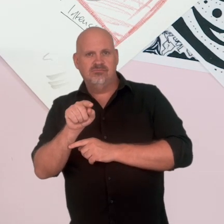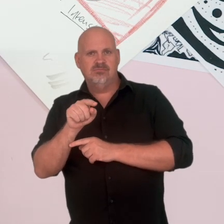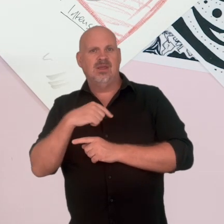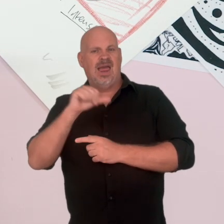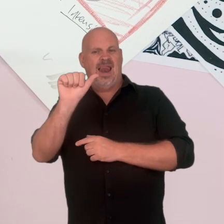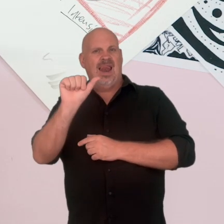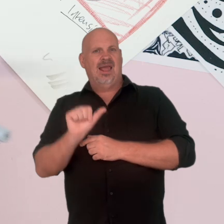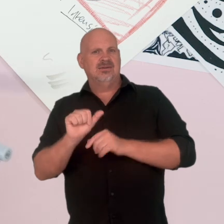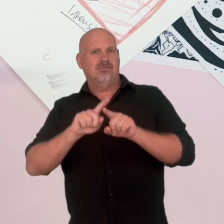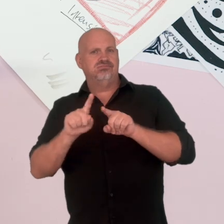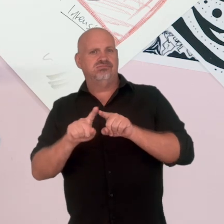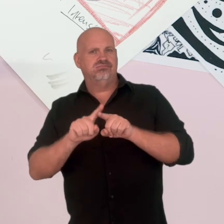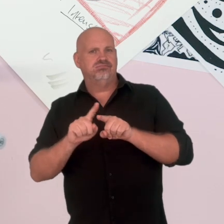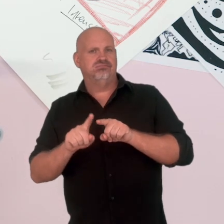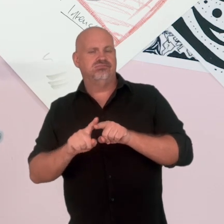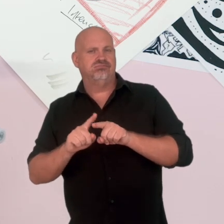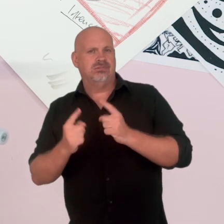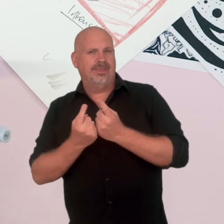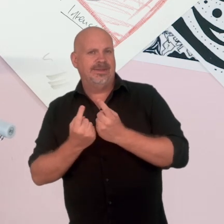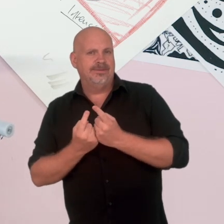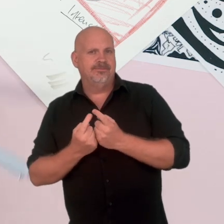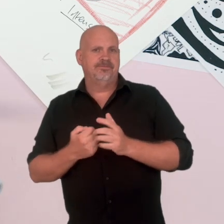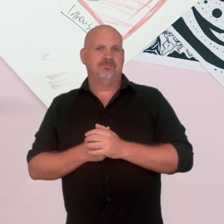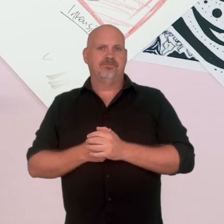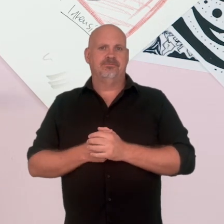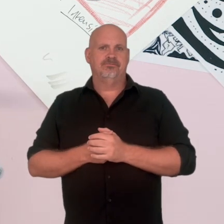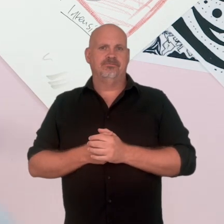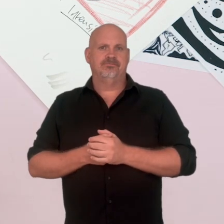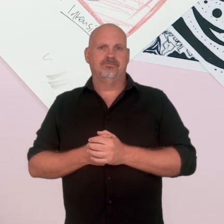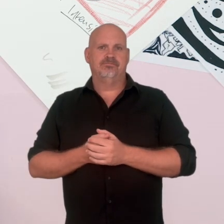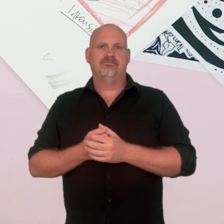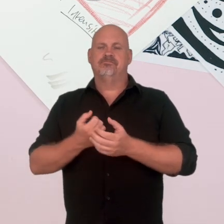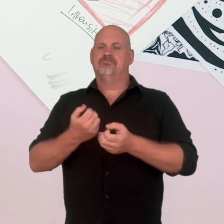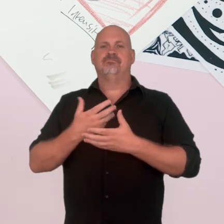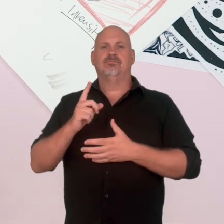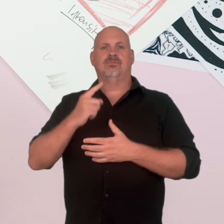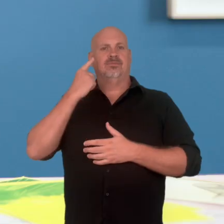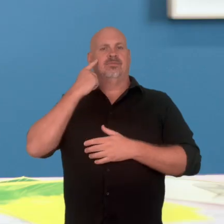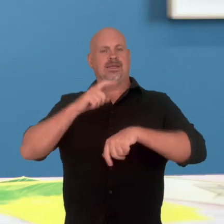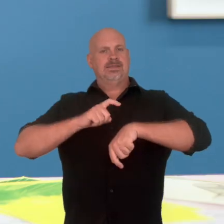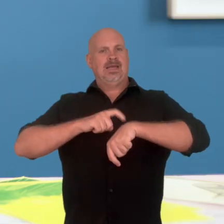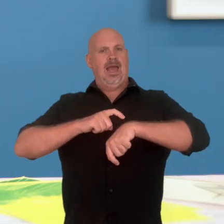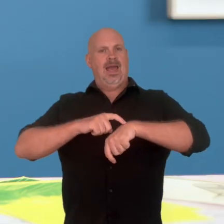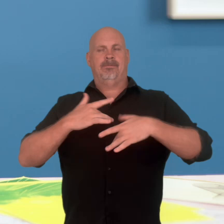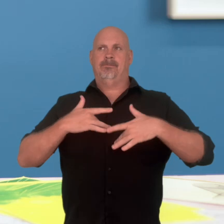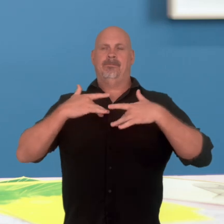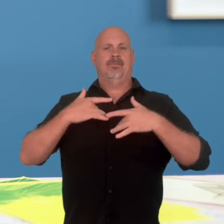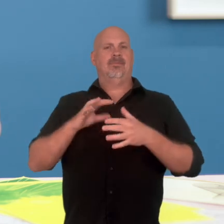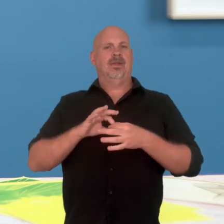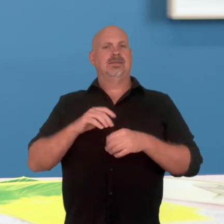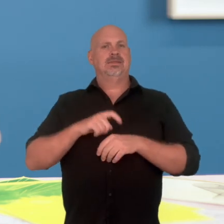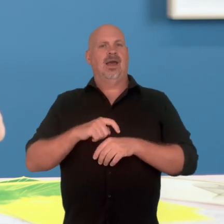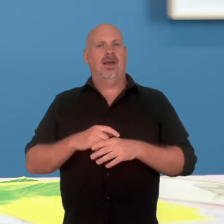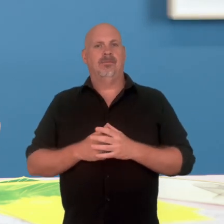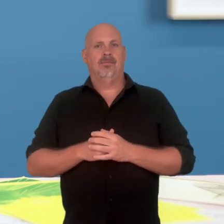different things that convey a sense of time in the work. When you look at a work that's on a